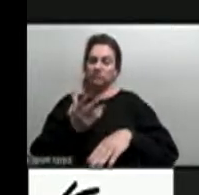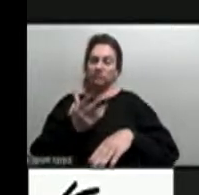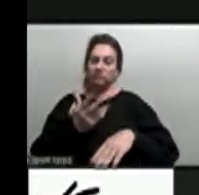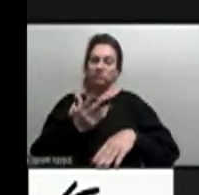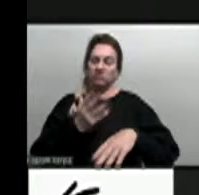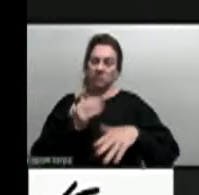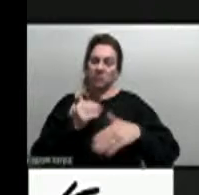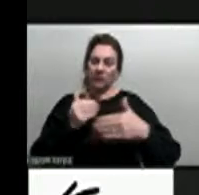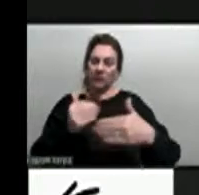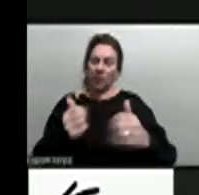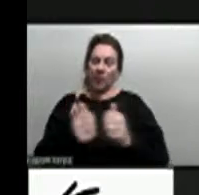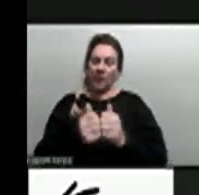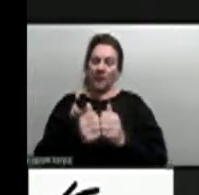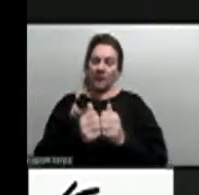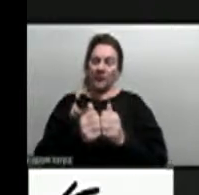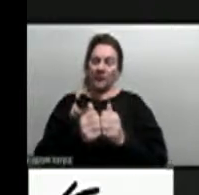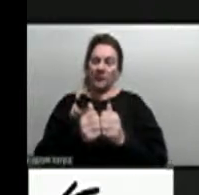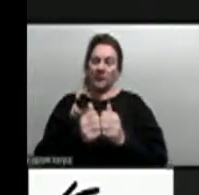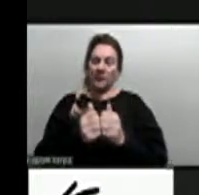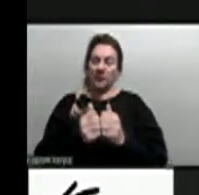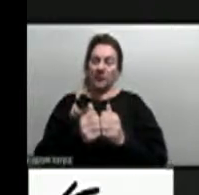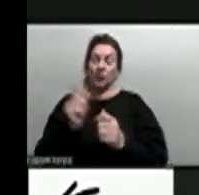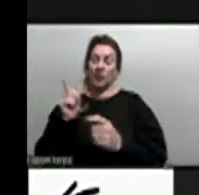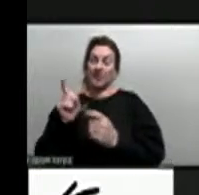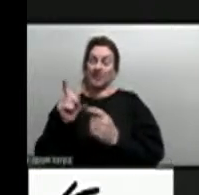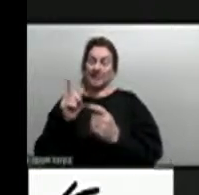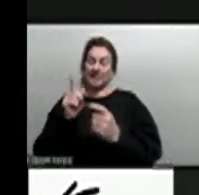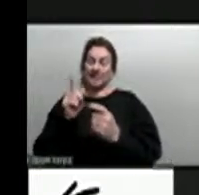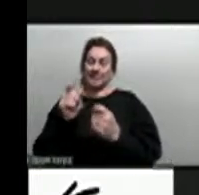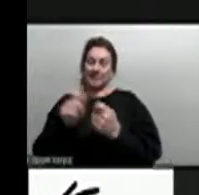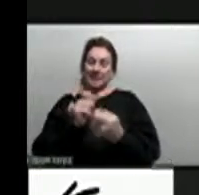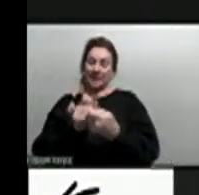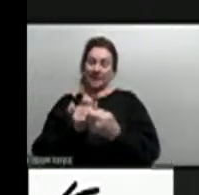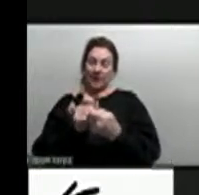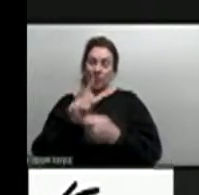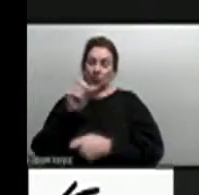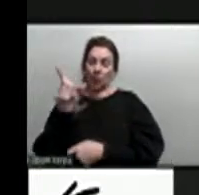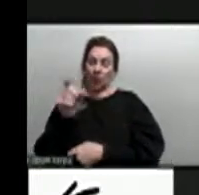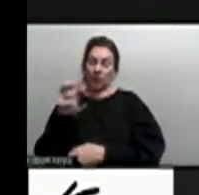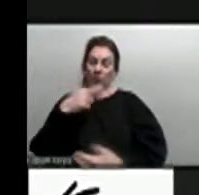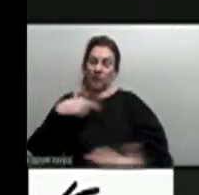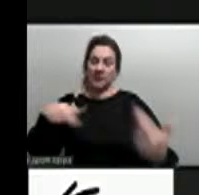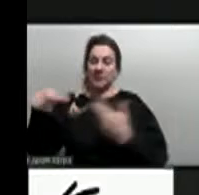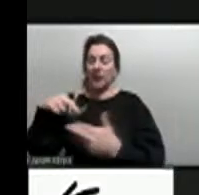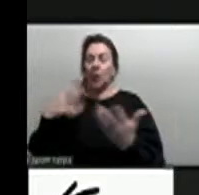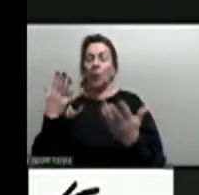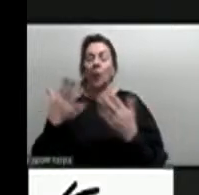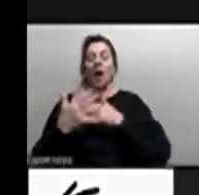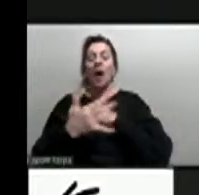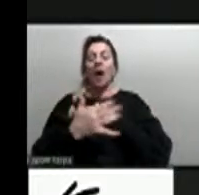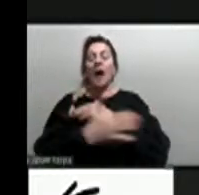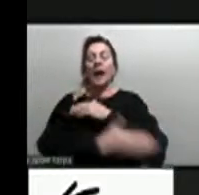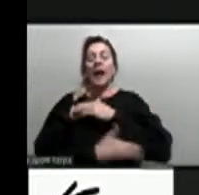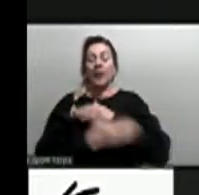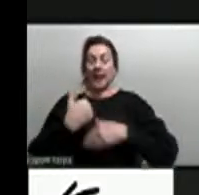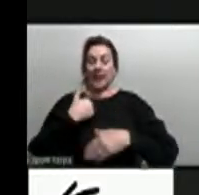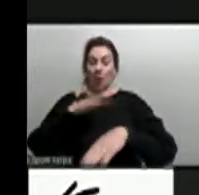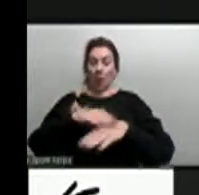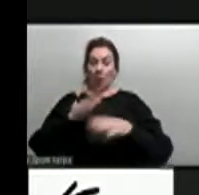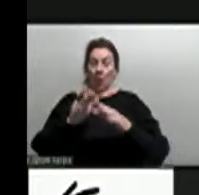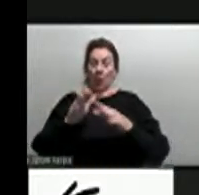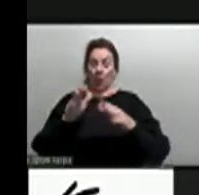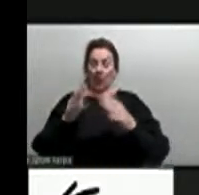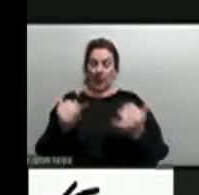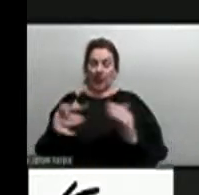on. To your specific questions about recycling, what the county currently has on the books and their